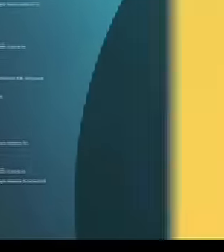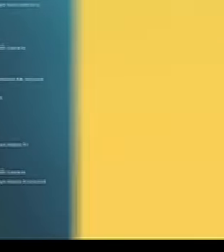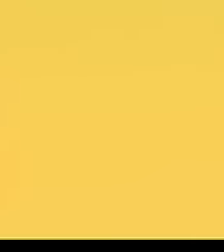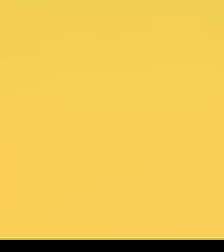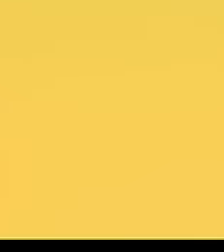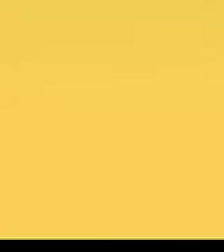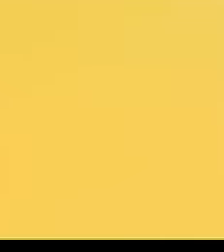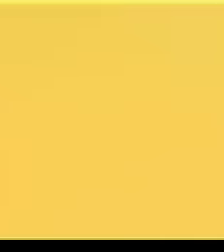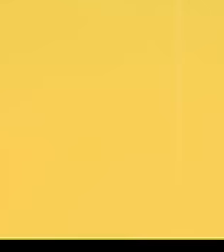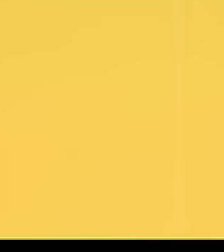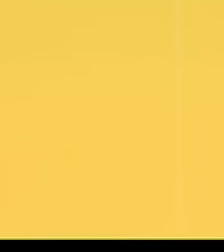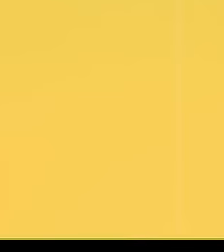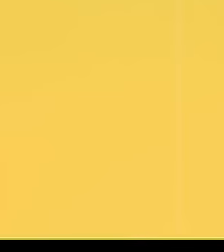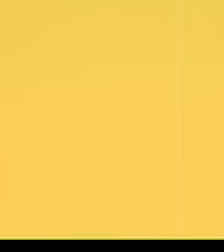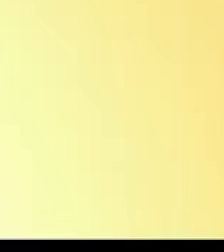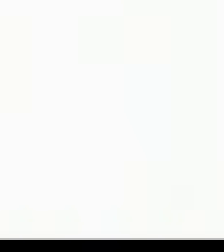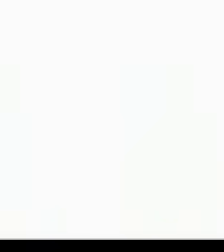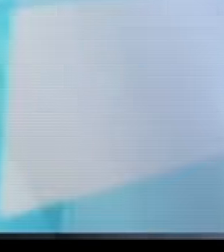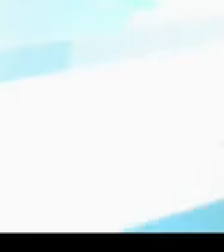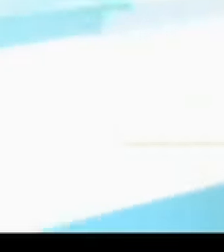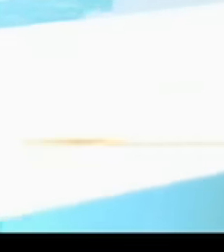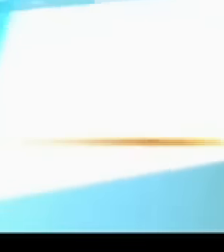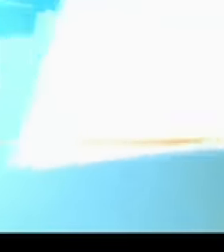Now in HD.